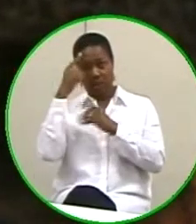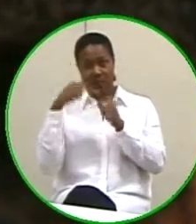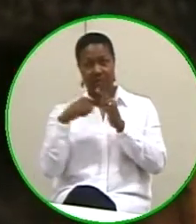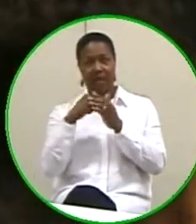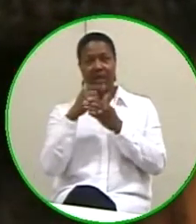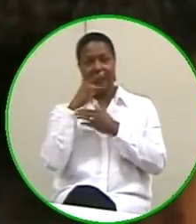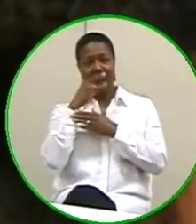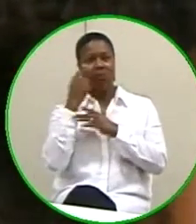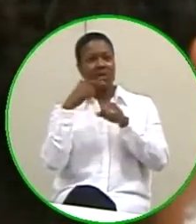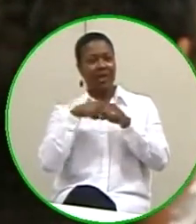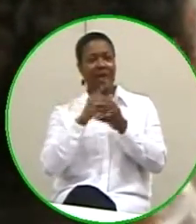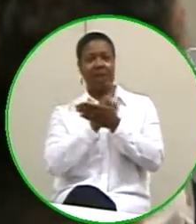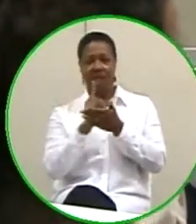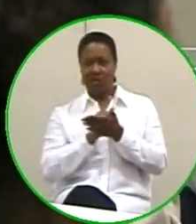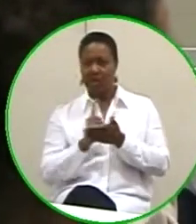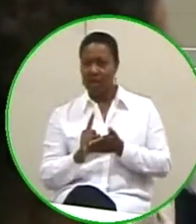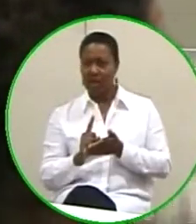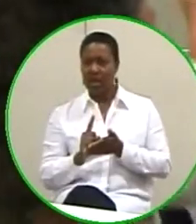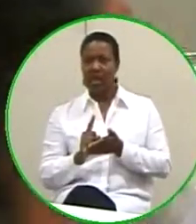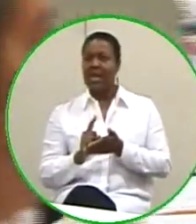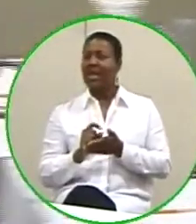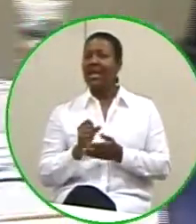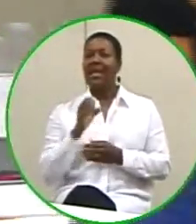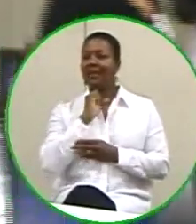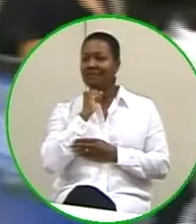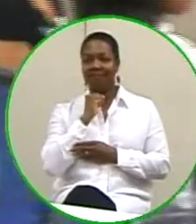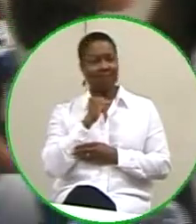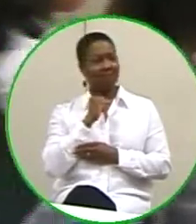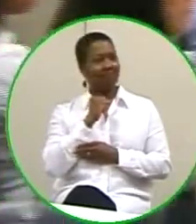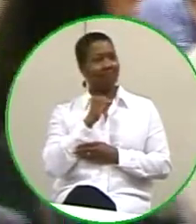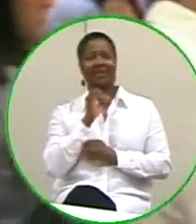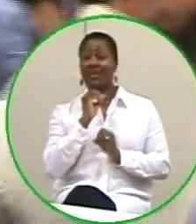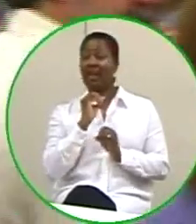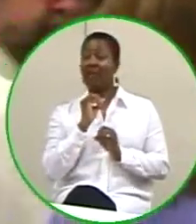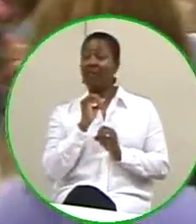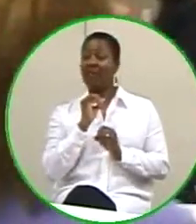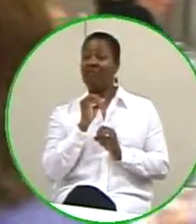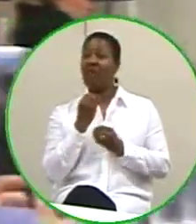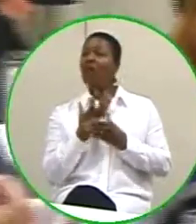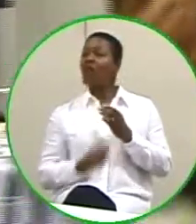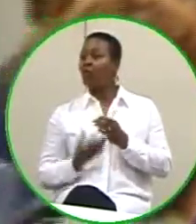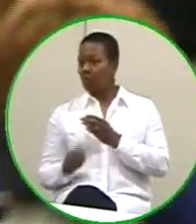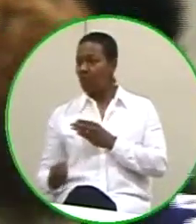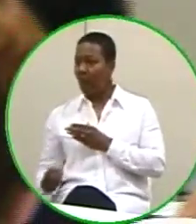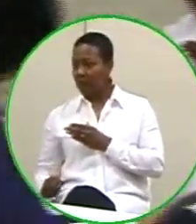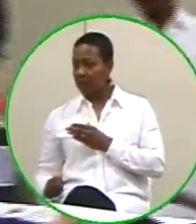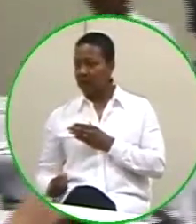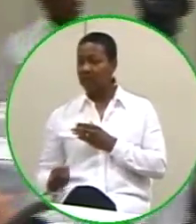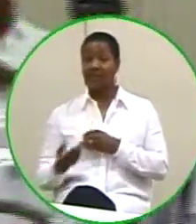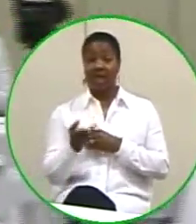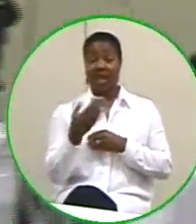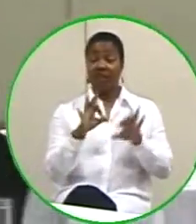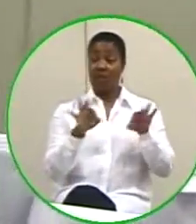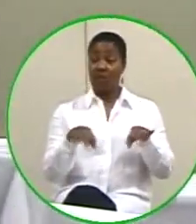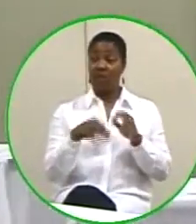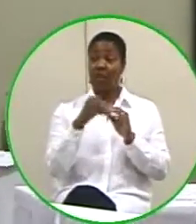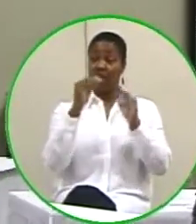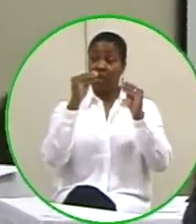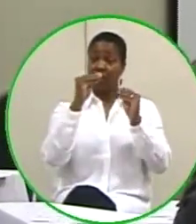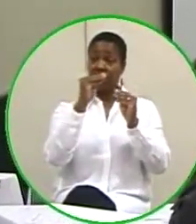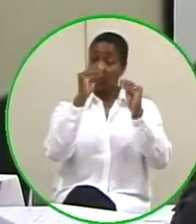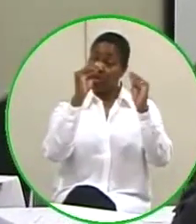minute and you don't. That's really, I don't know if you heard that. They have a form that each person, each